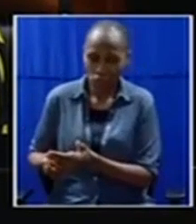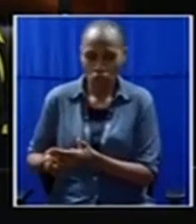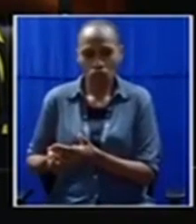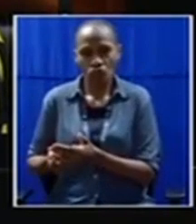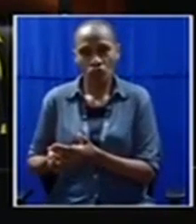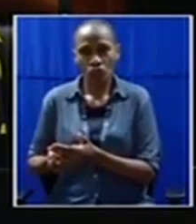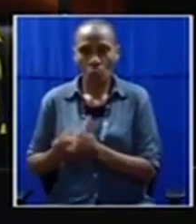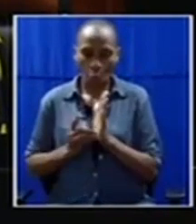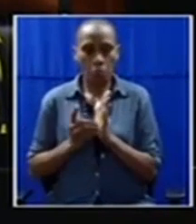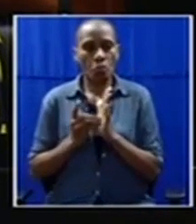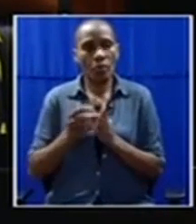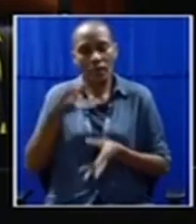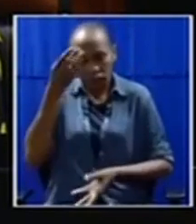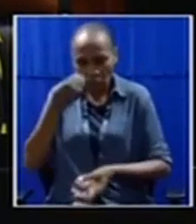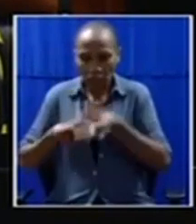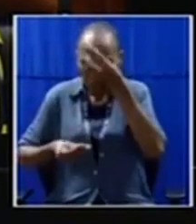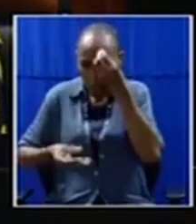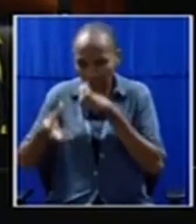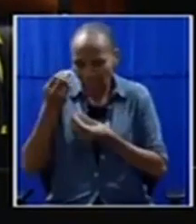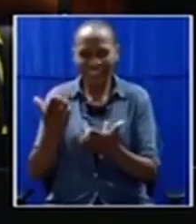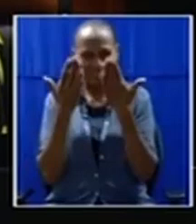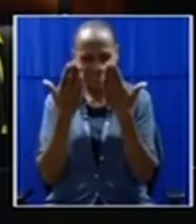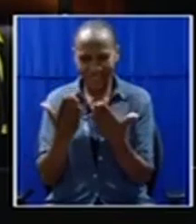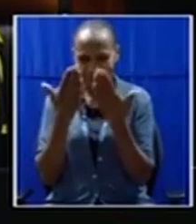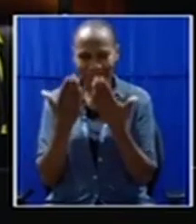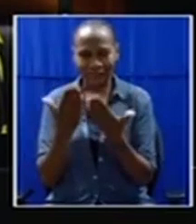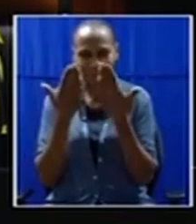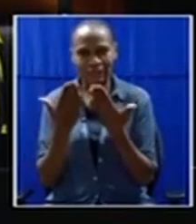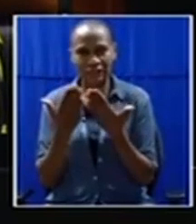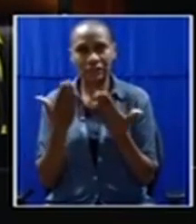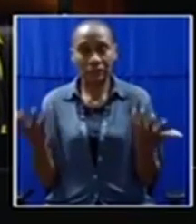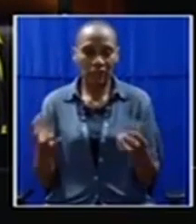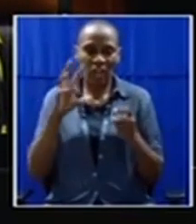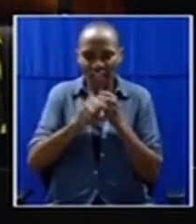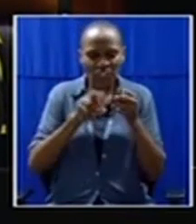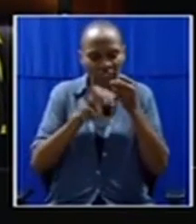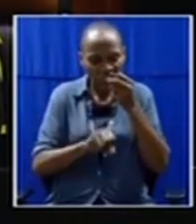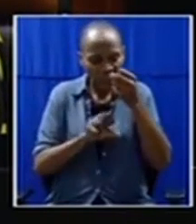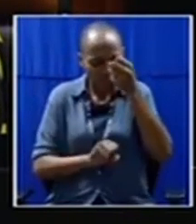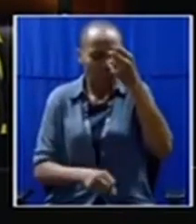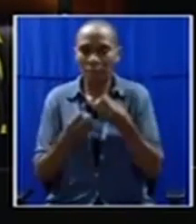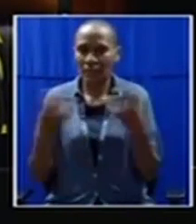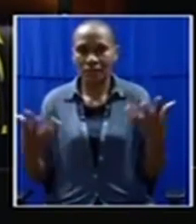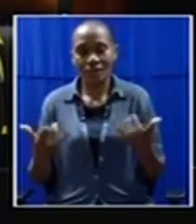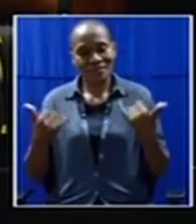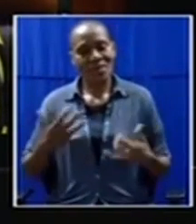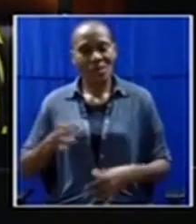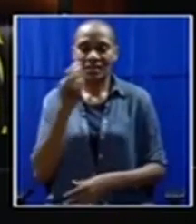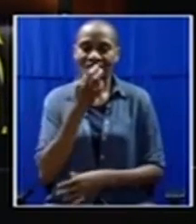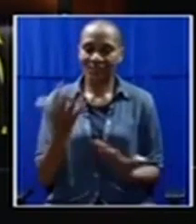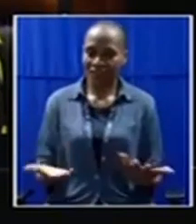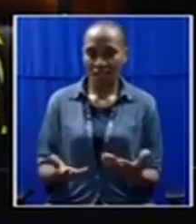developed themselves academically and achieved. And I would like to say to all of you, you have been